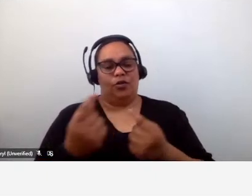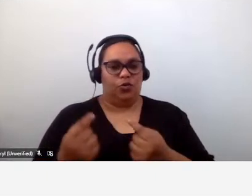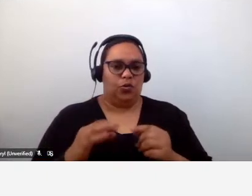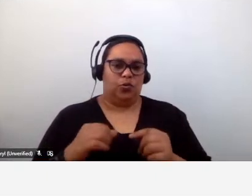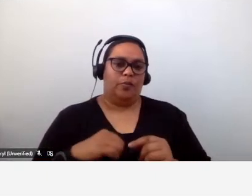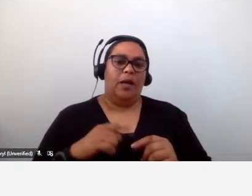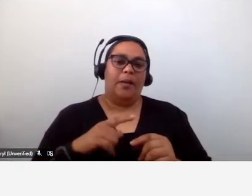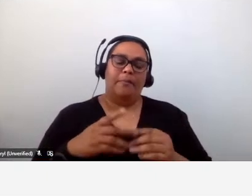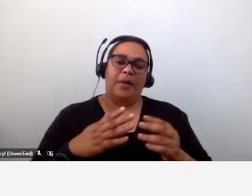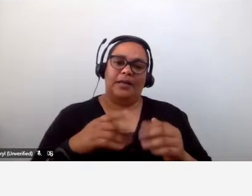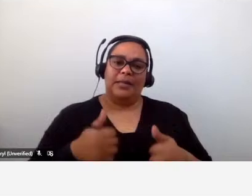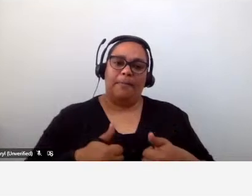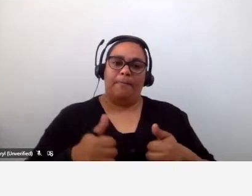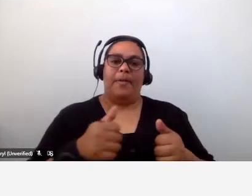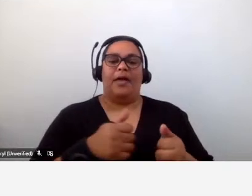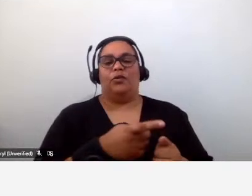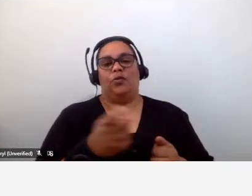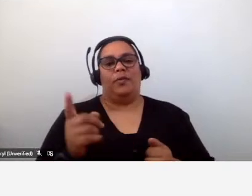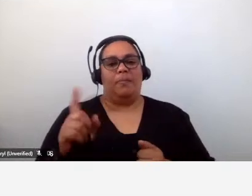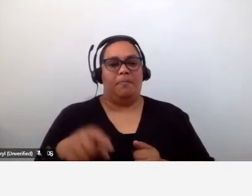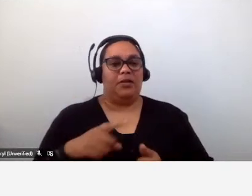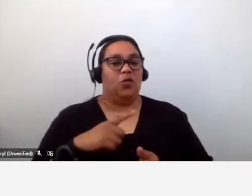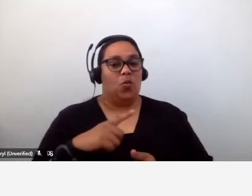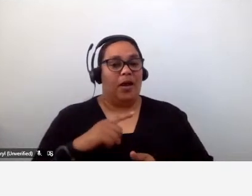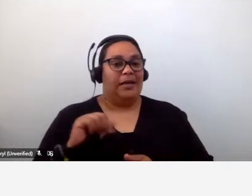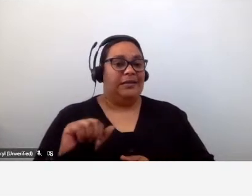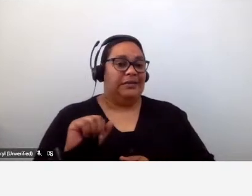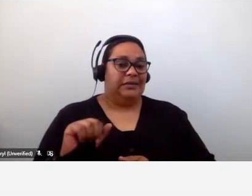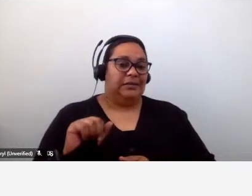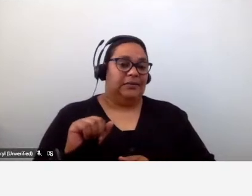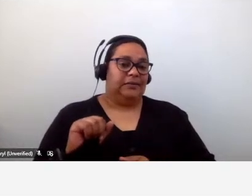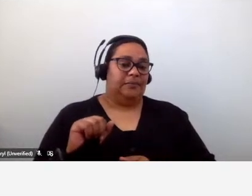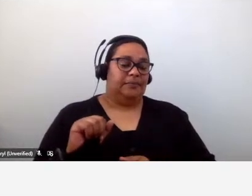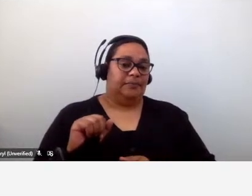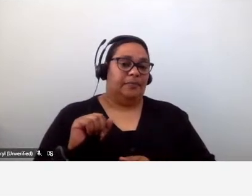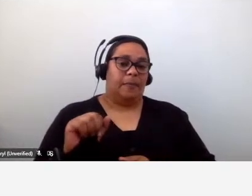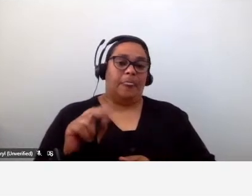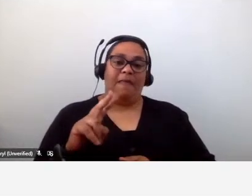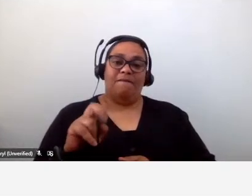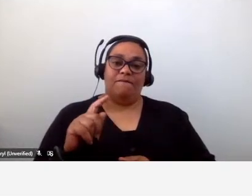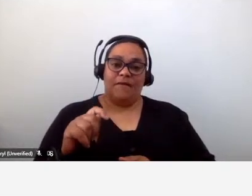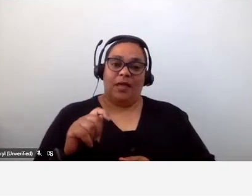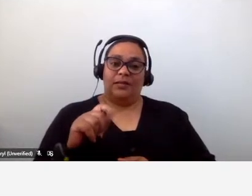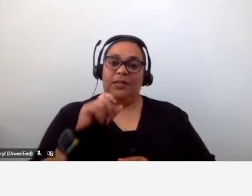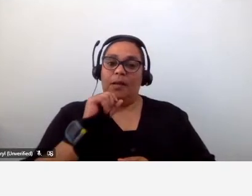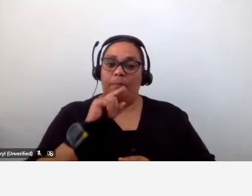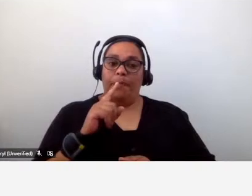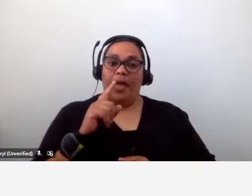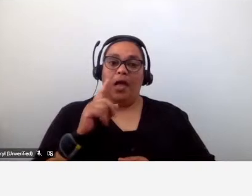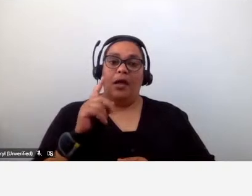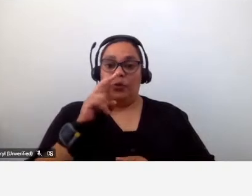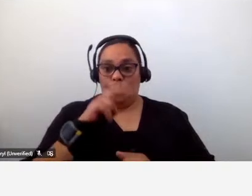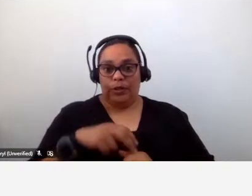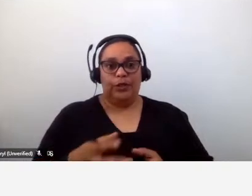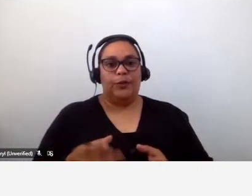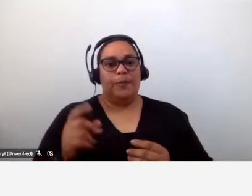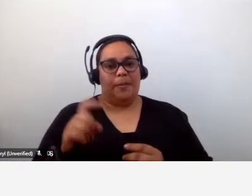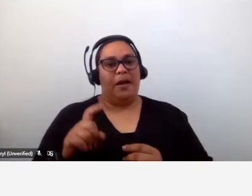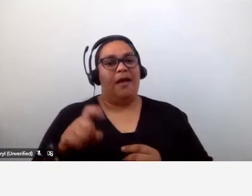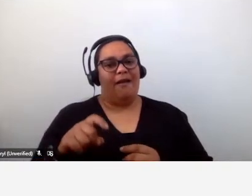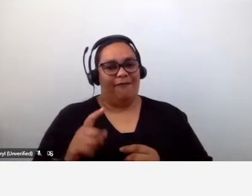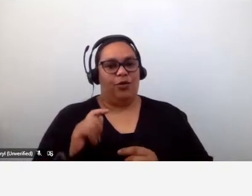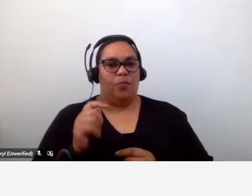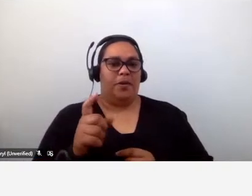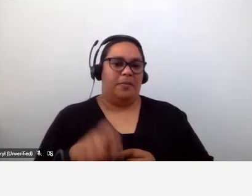So it must flow right back to them, because the VAT that is due has to be